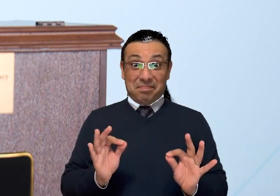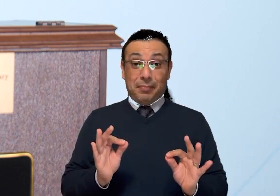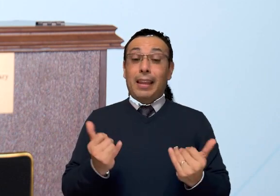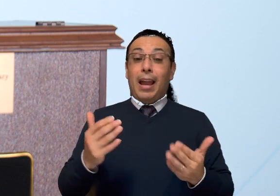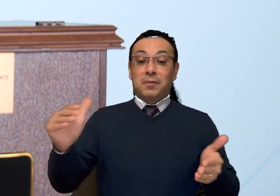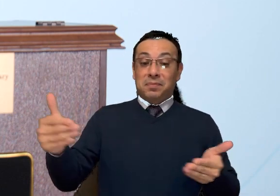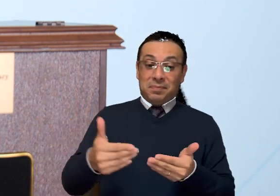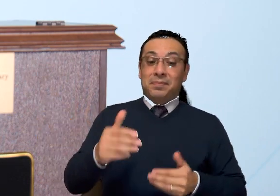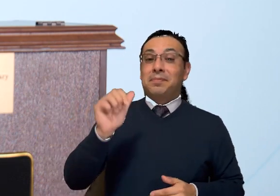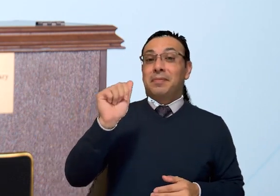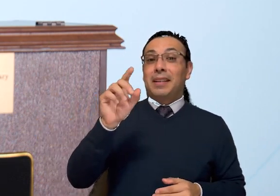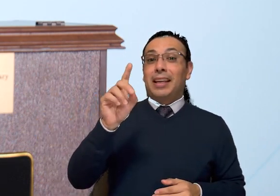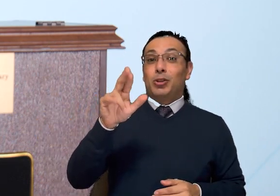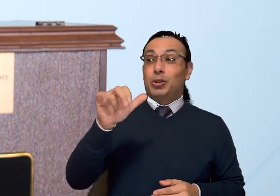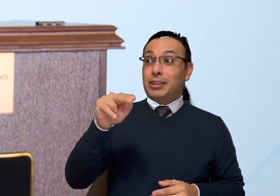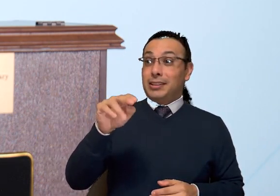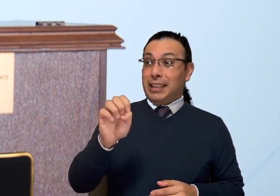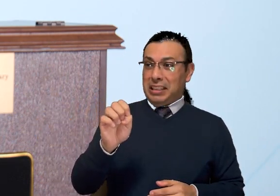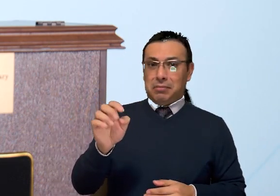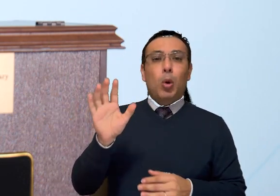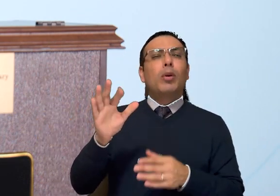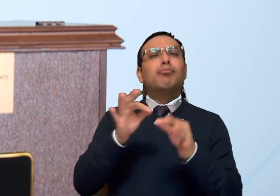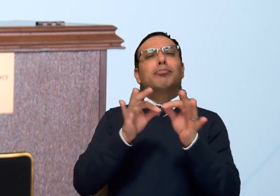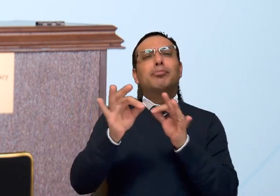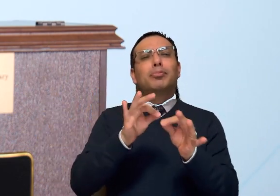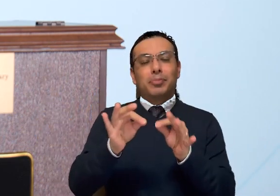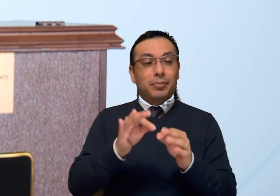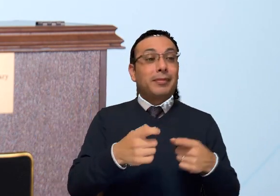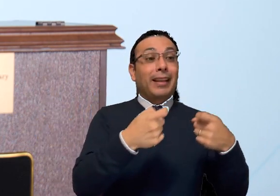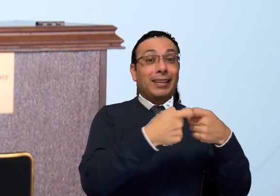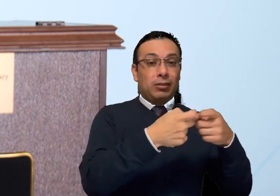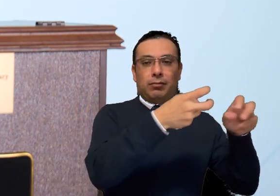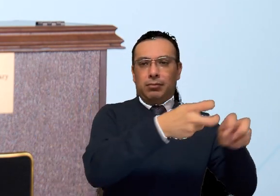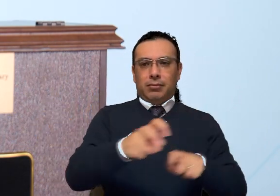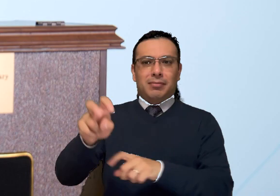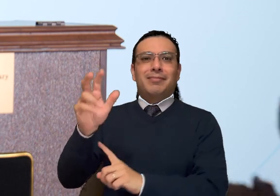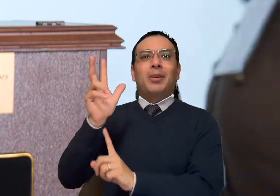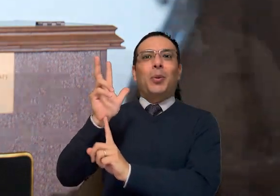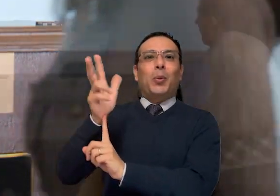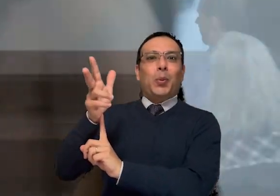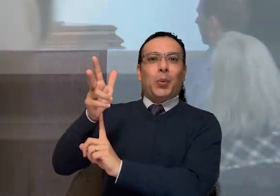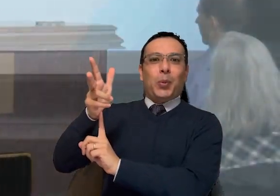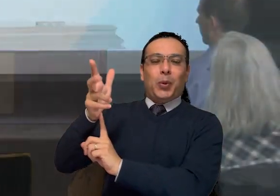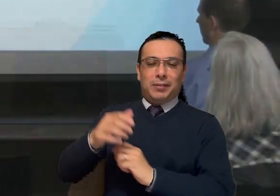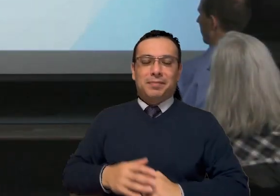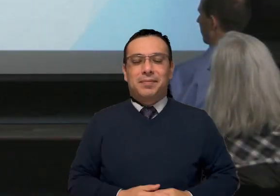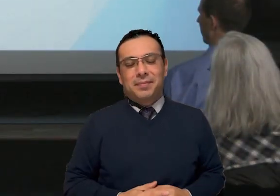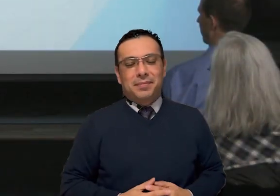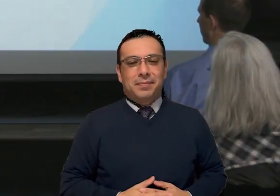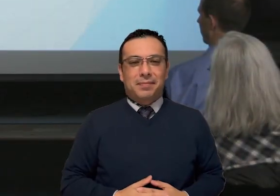Okay, so I would like to invite Adrian to come up and share a bit about the transitioning to offshore wind.